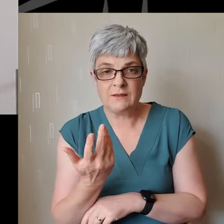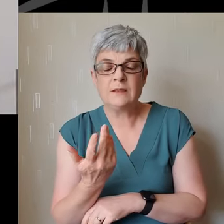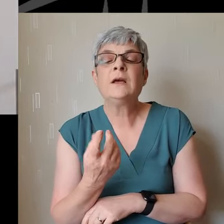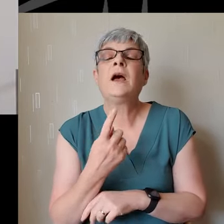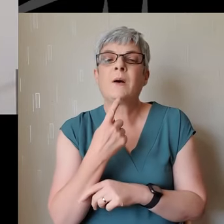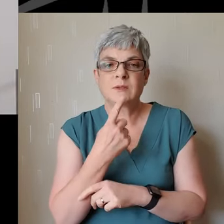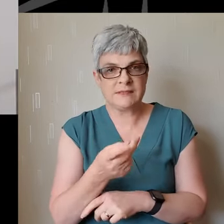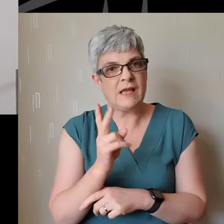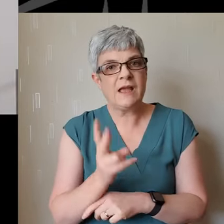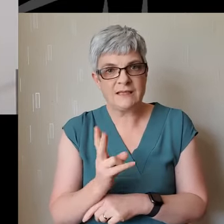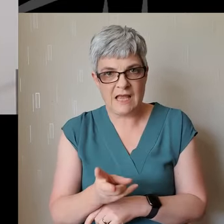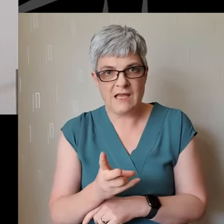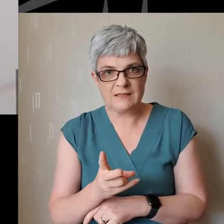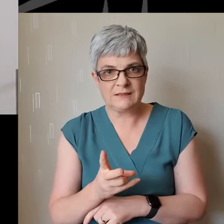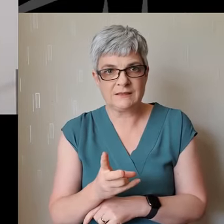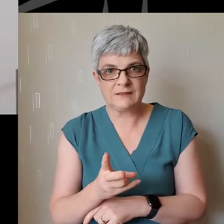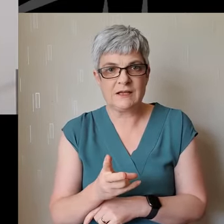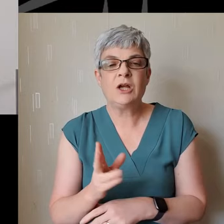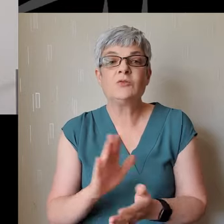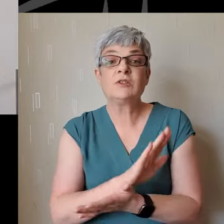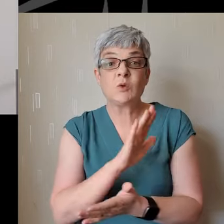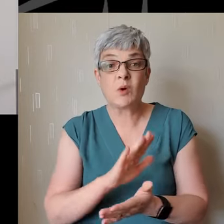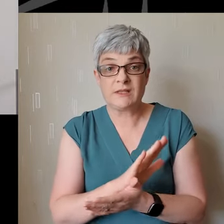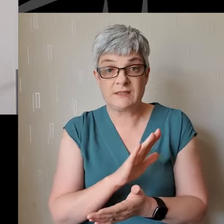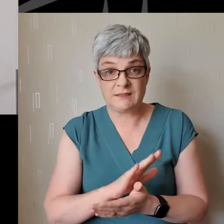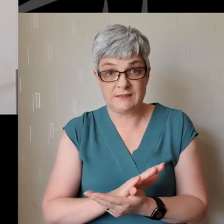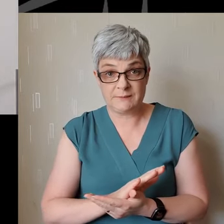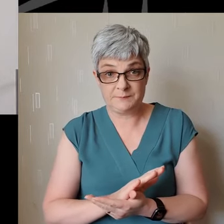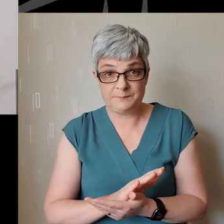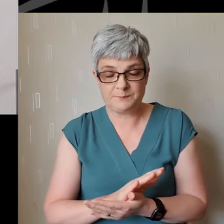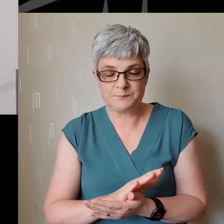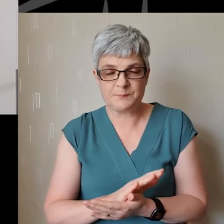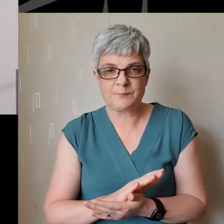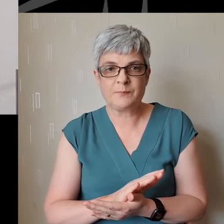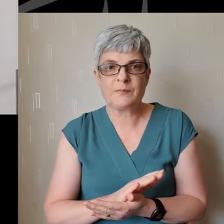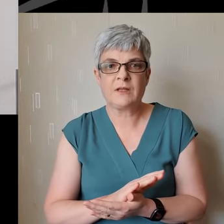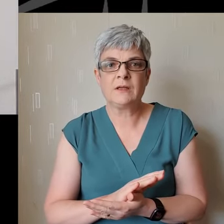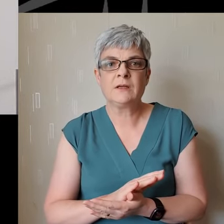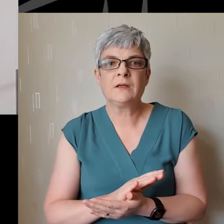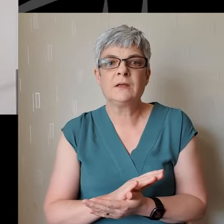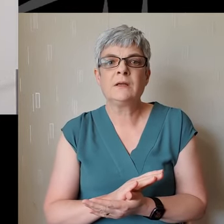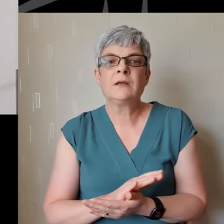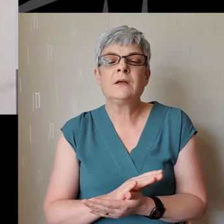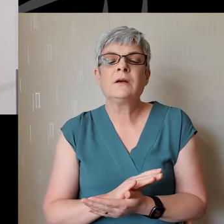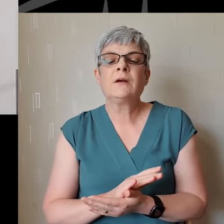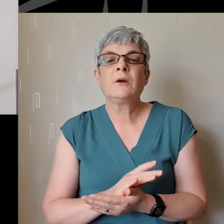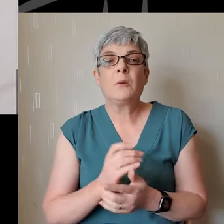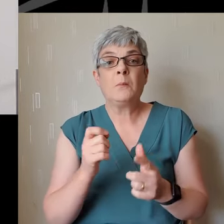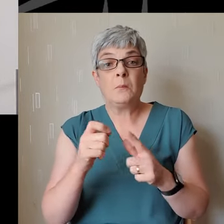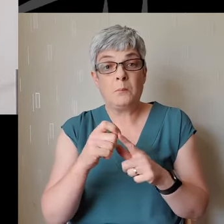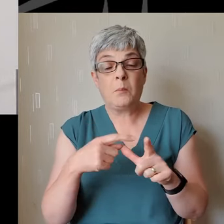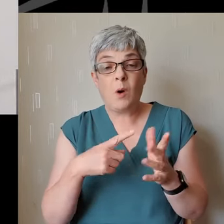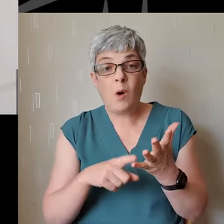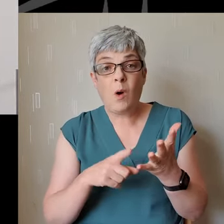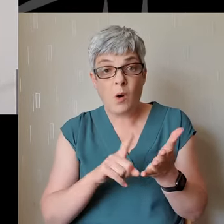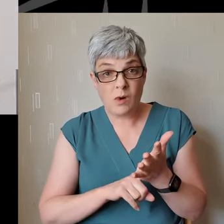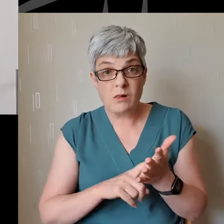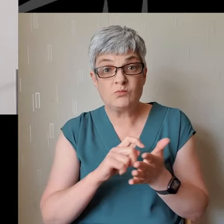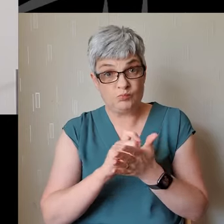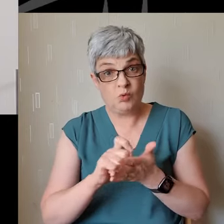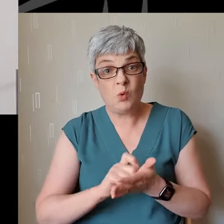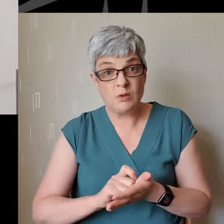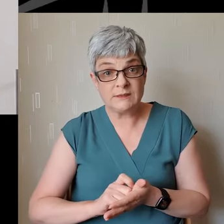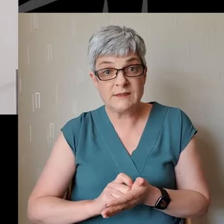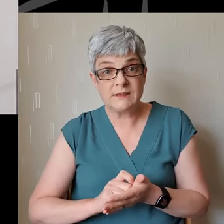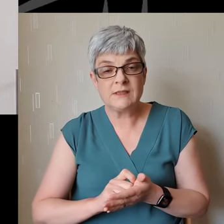I will say it again, rejoice. So writes the Apostle Paul